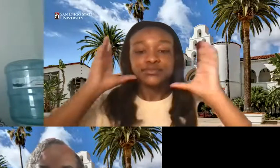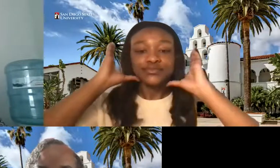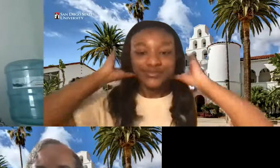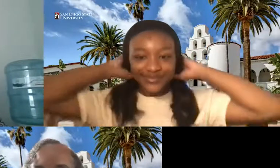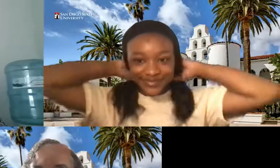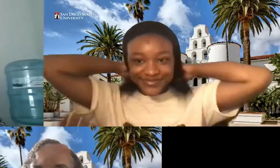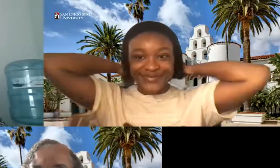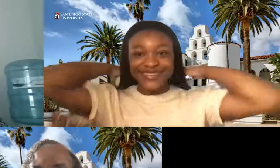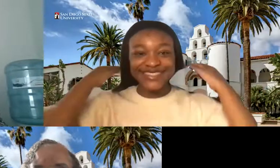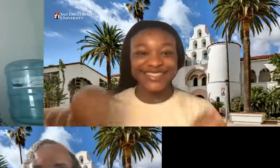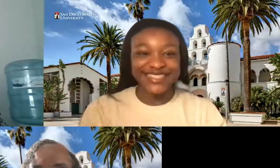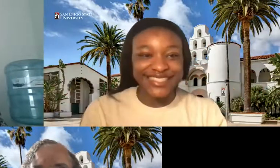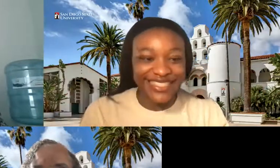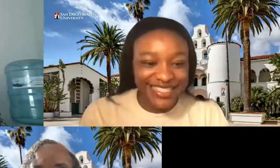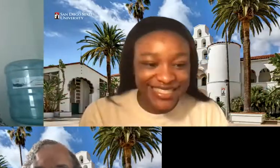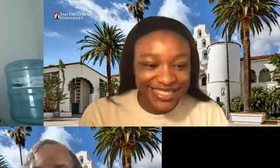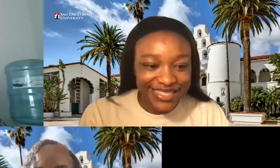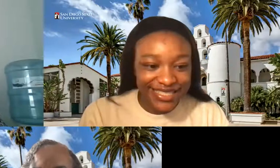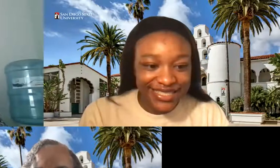Good morning. Good morning. Sorry.